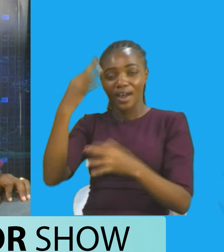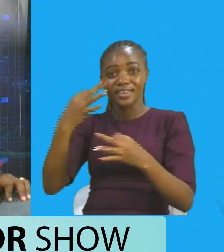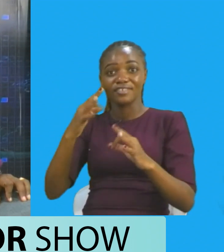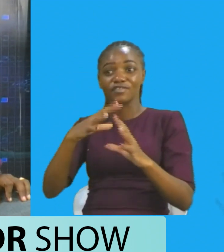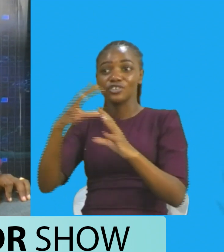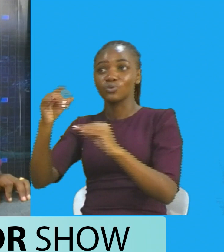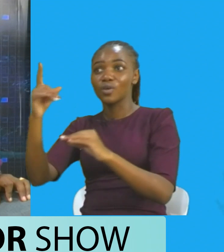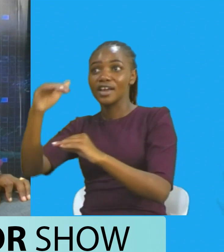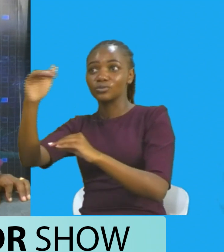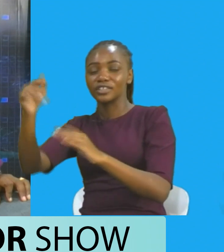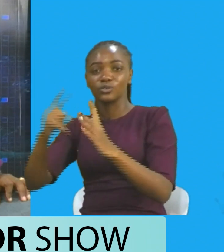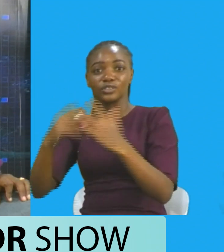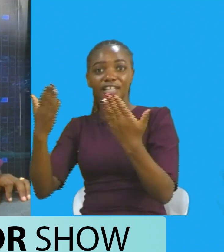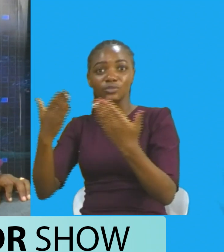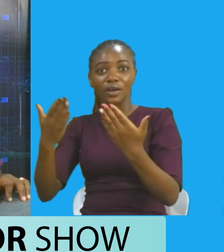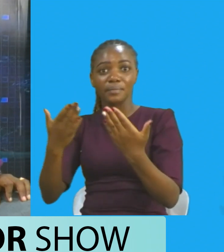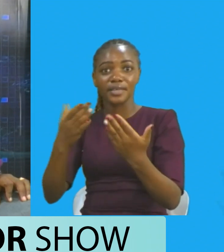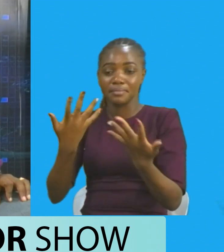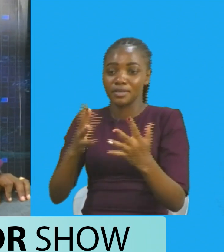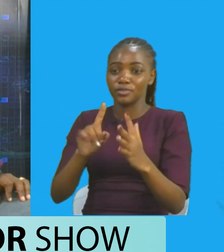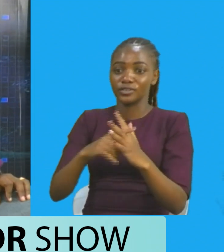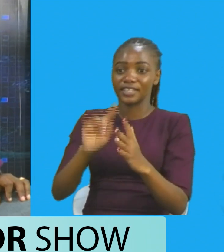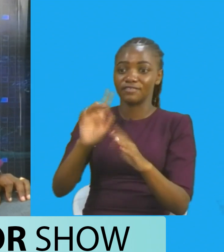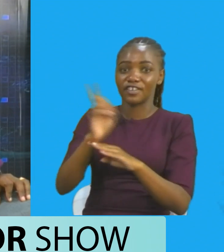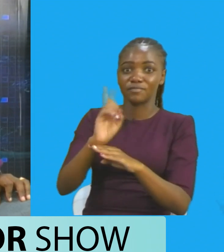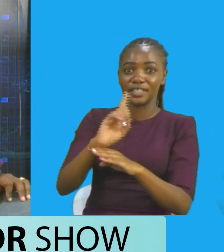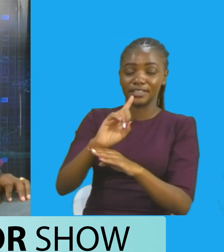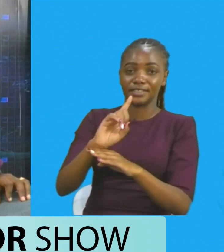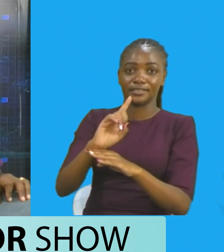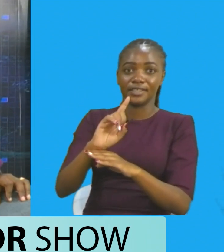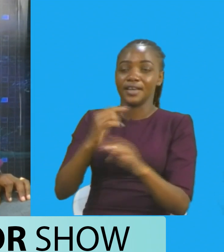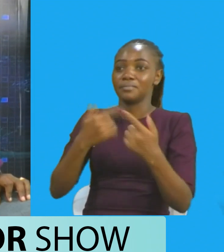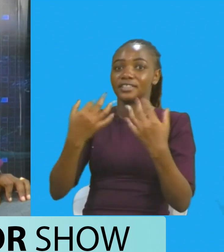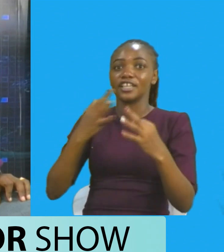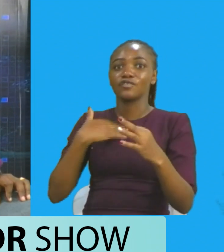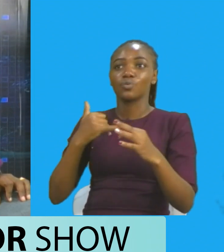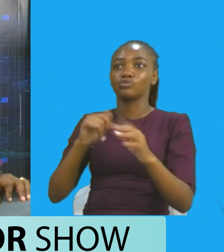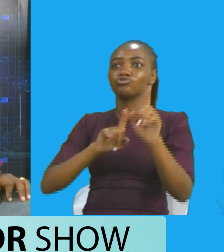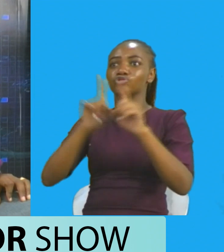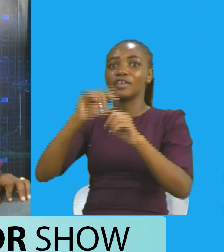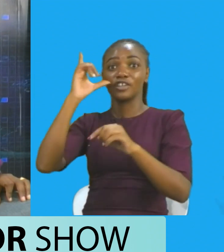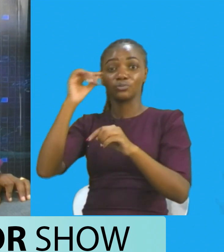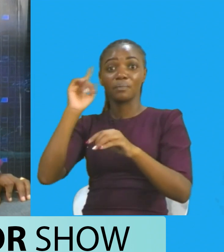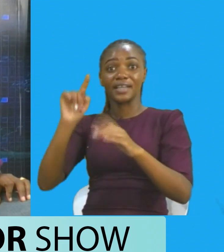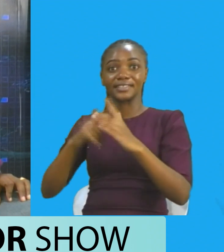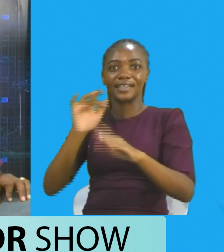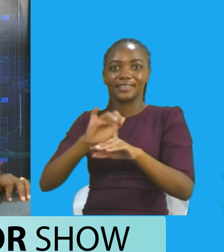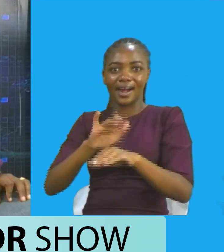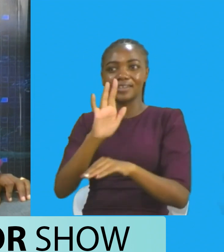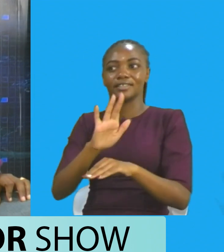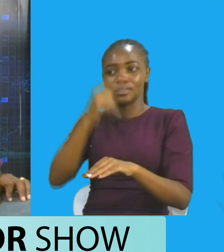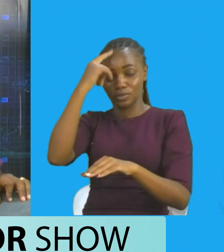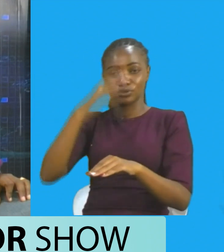town, you'll start maybe 5 minutes at a time. But if you're traveling to Mombasa, you'll have to plan early and in